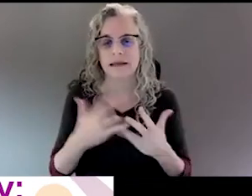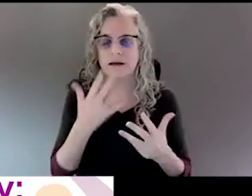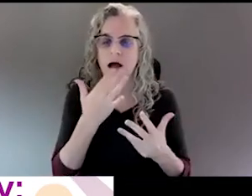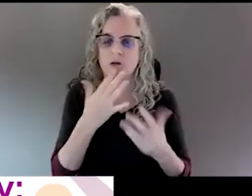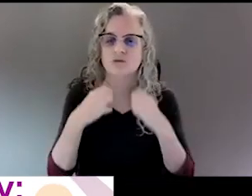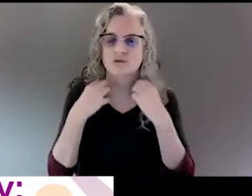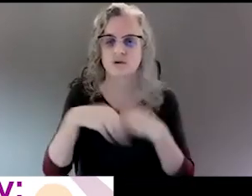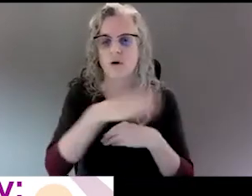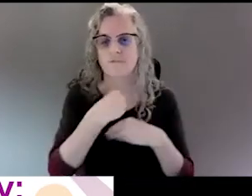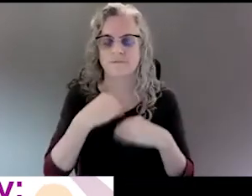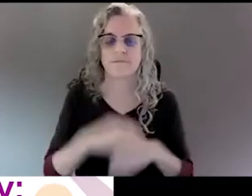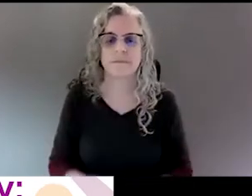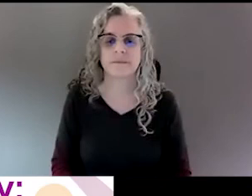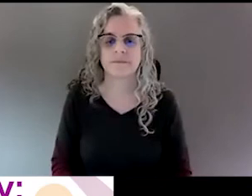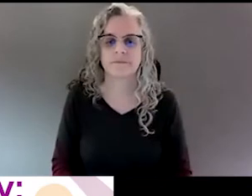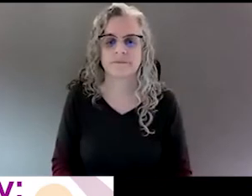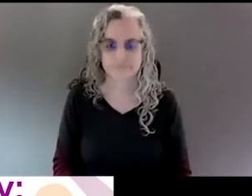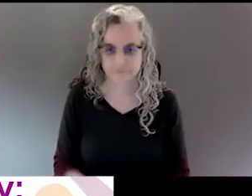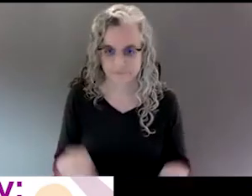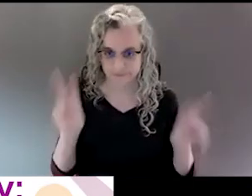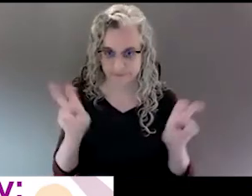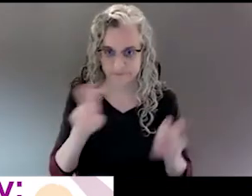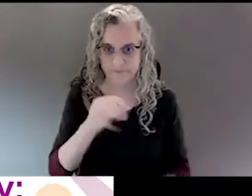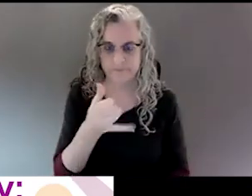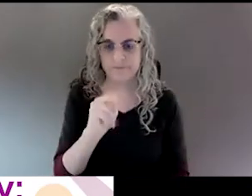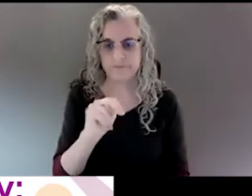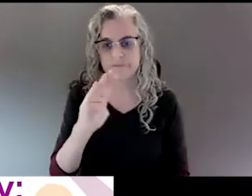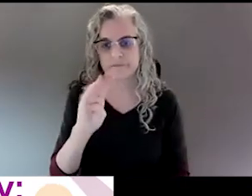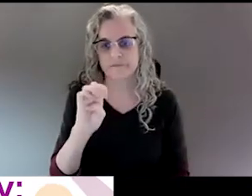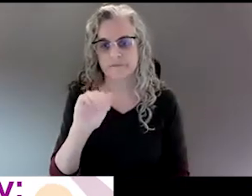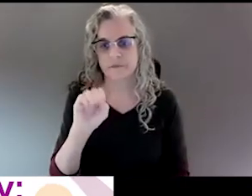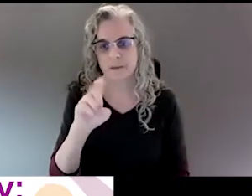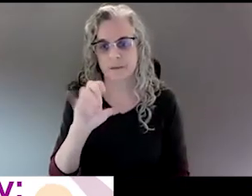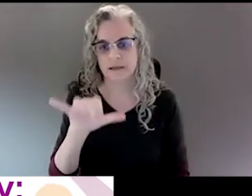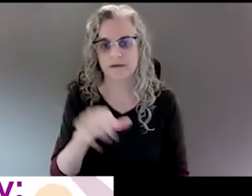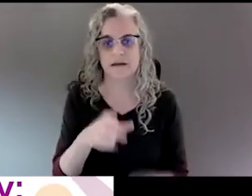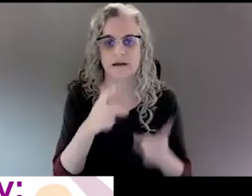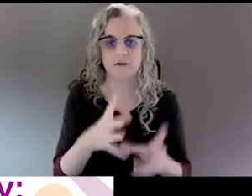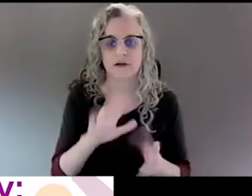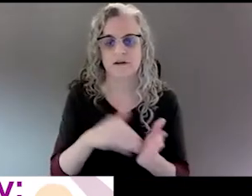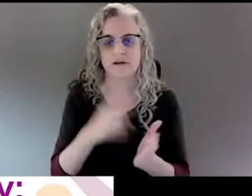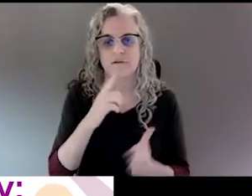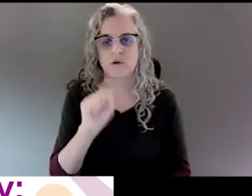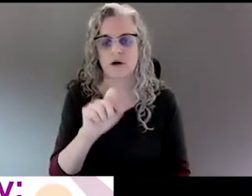Text: Joan Beasley, Director, Center for START Services.